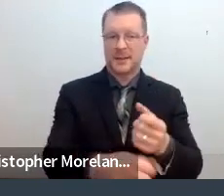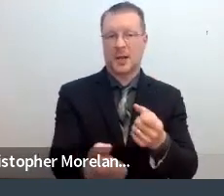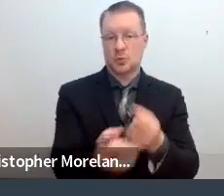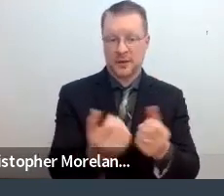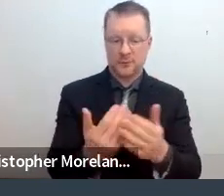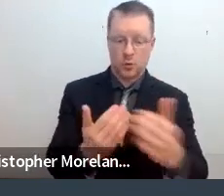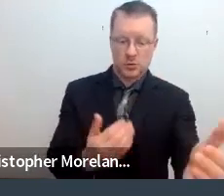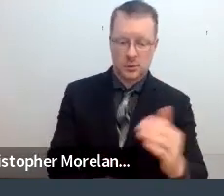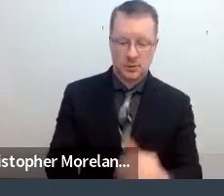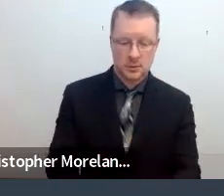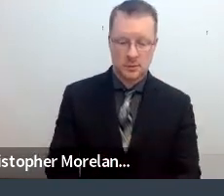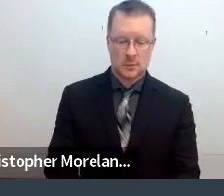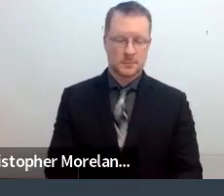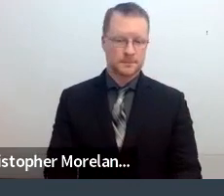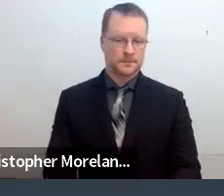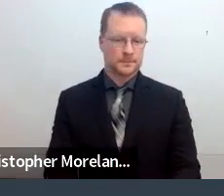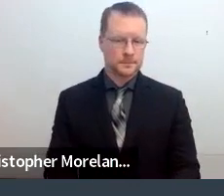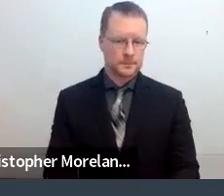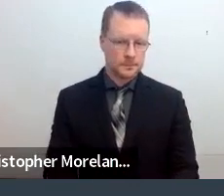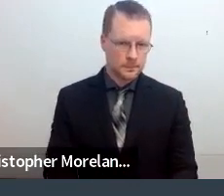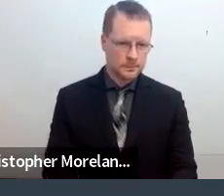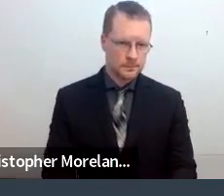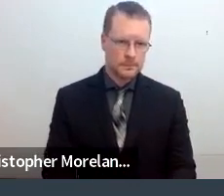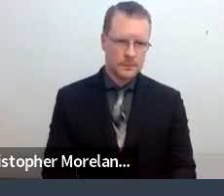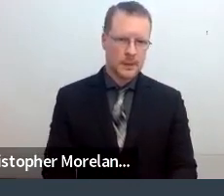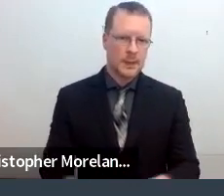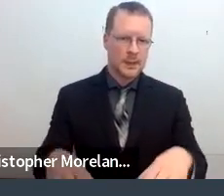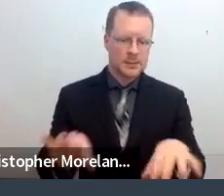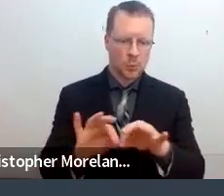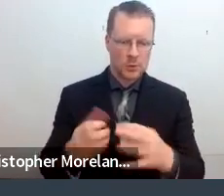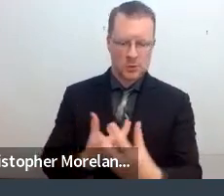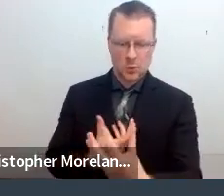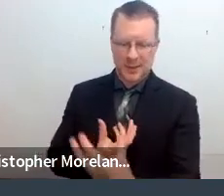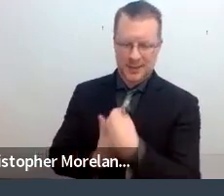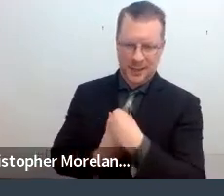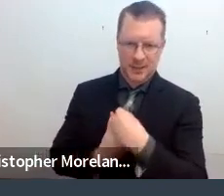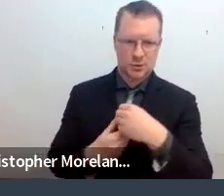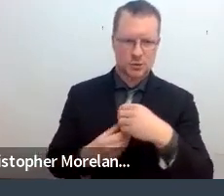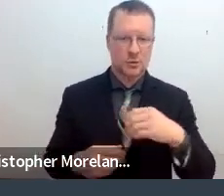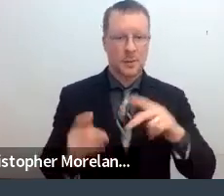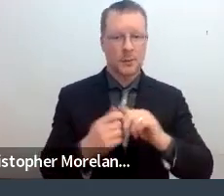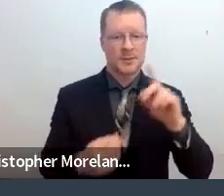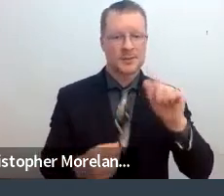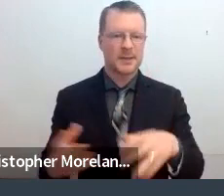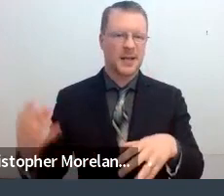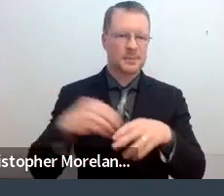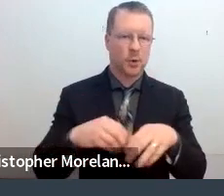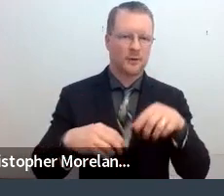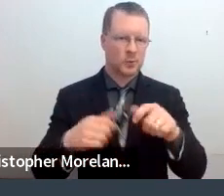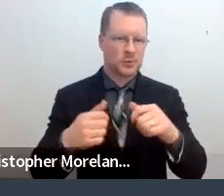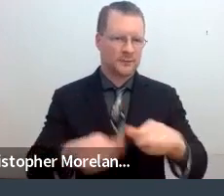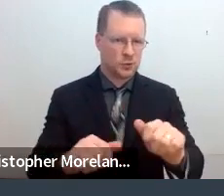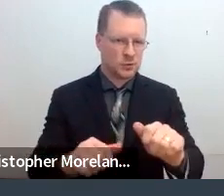Policies are often developed, informed, and implemented by those individuals and enforced by those individuals. So we